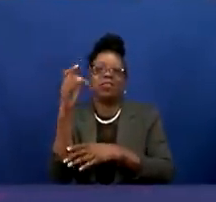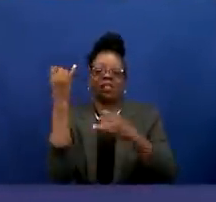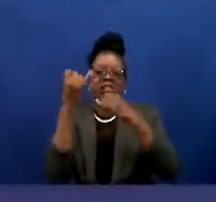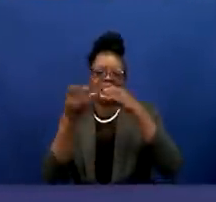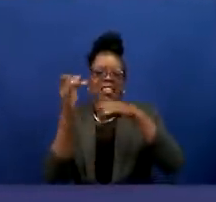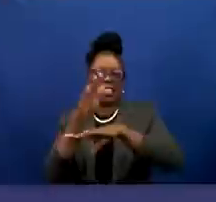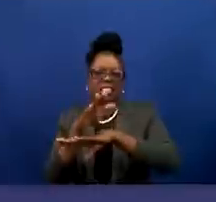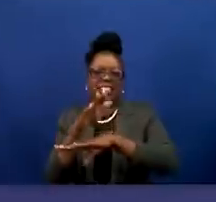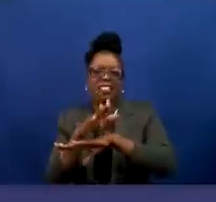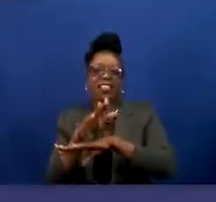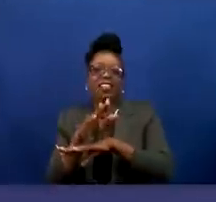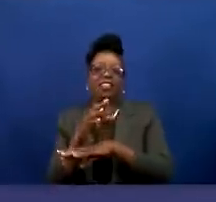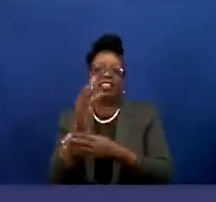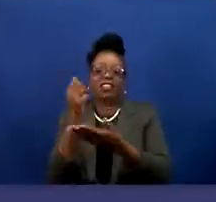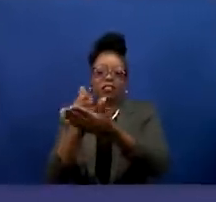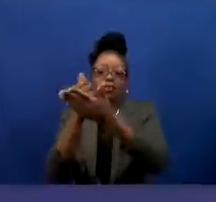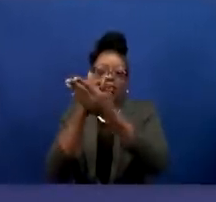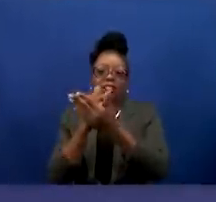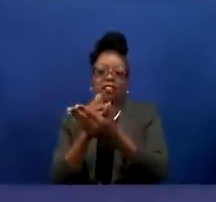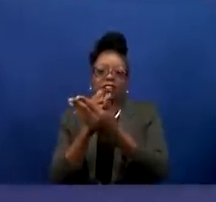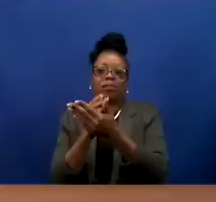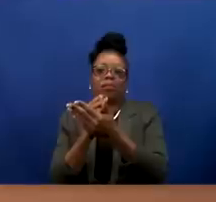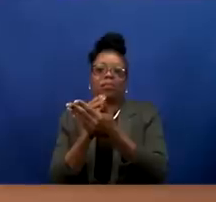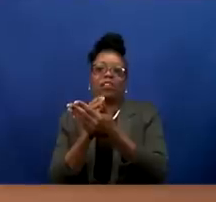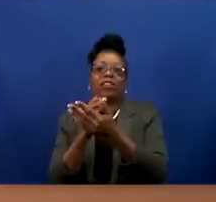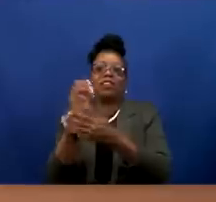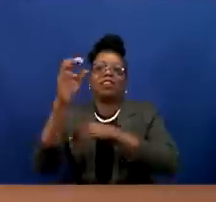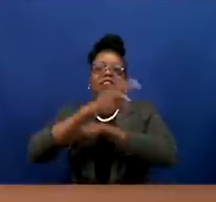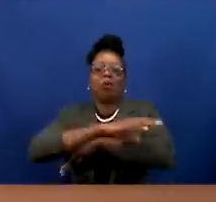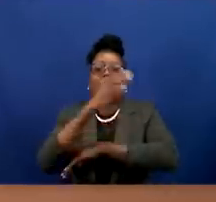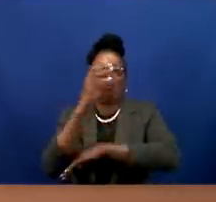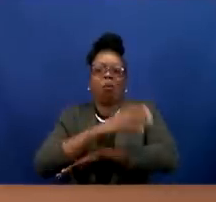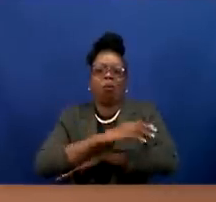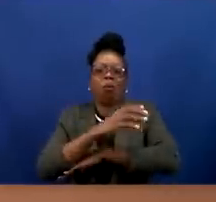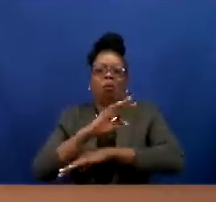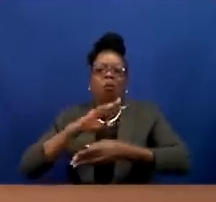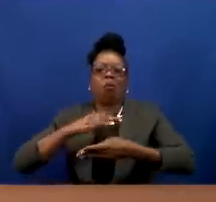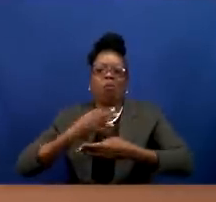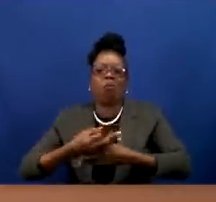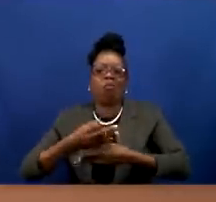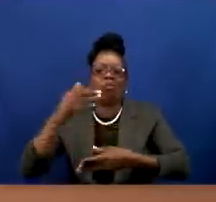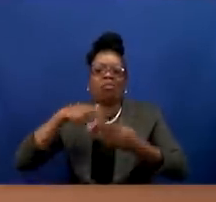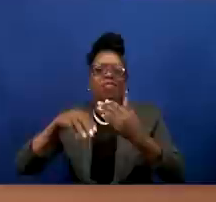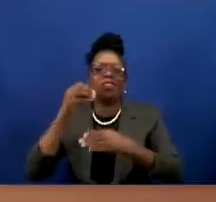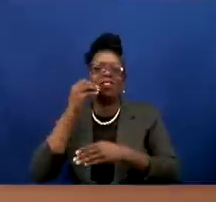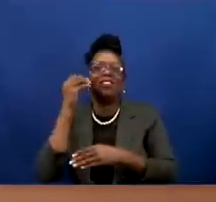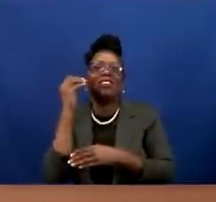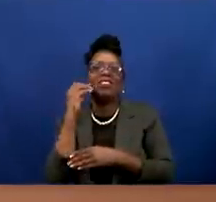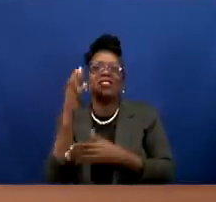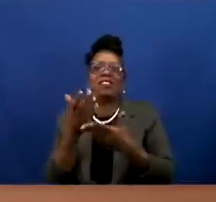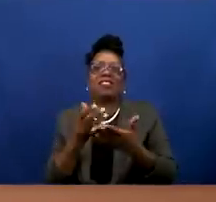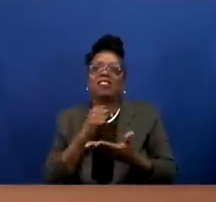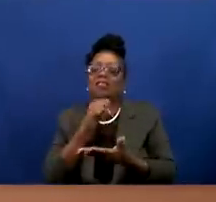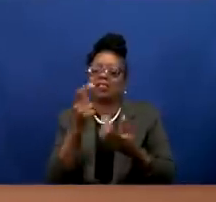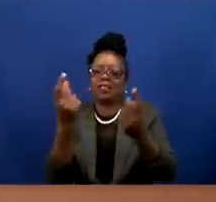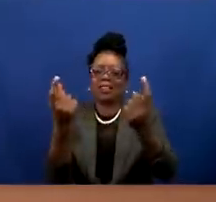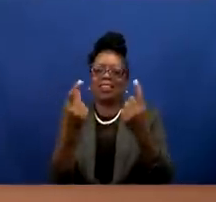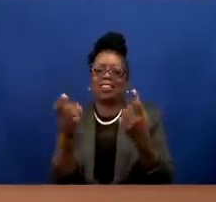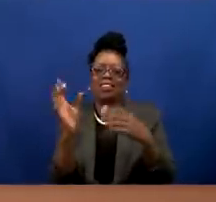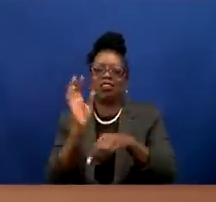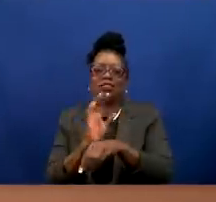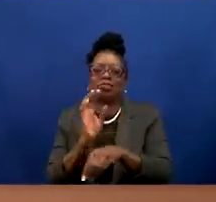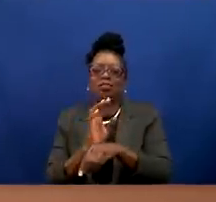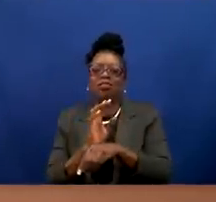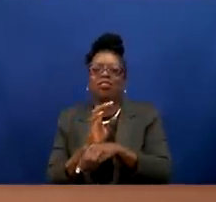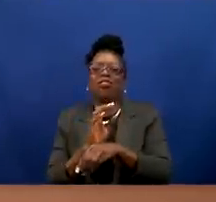while she was helping my wife put up Christmas decorations, she took a fall in our home, and so she's not doing well, so she didn't come to church today. They didn't